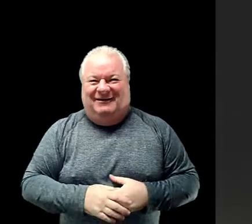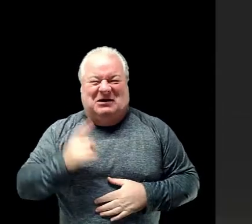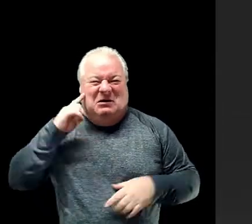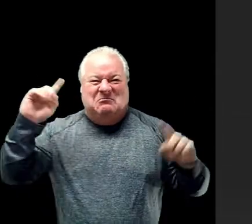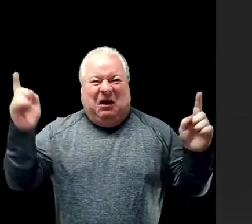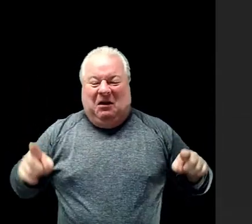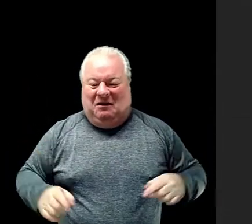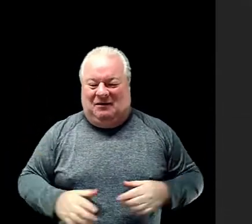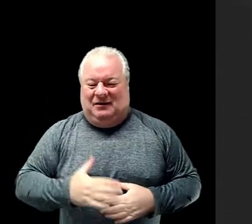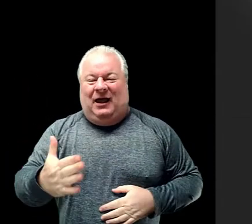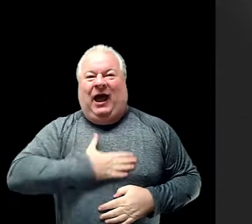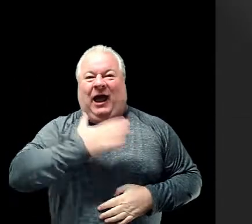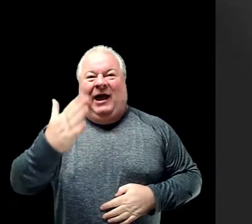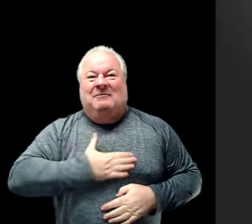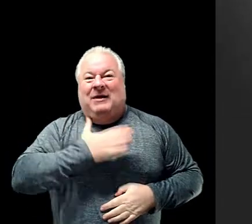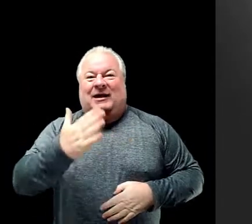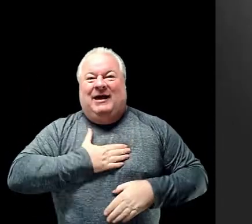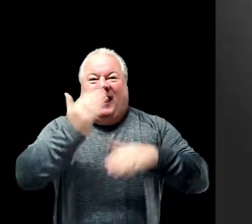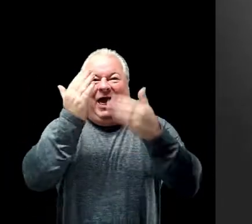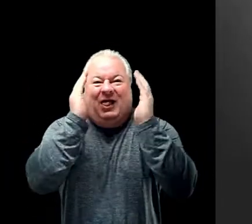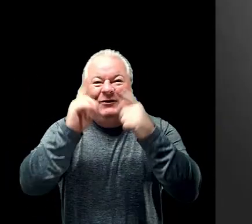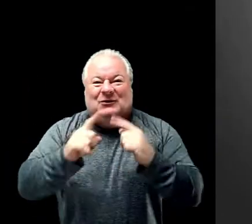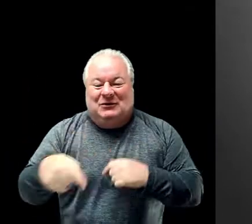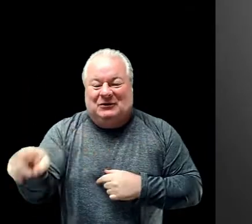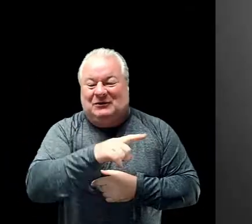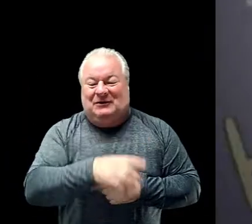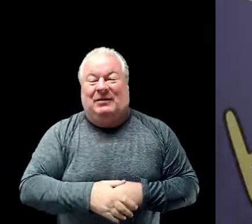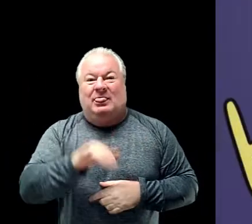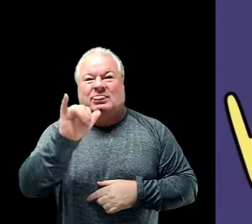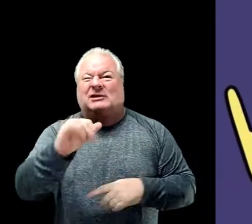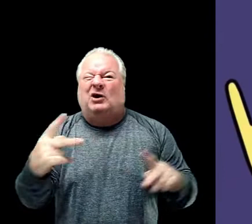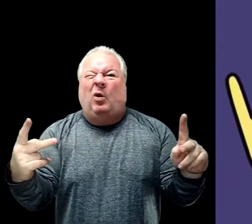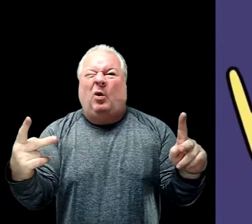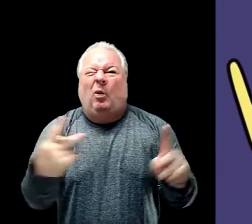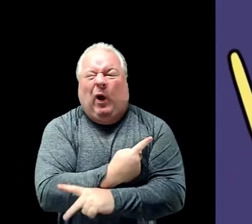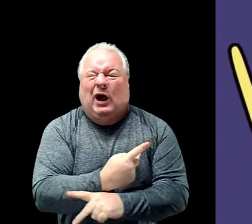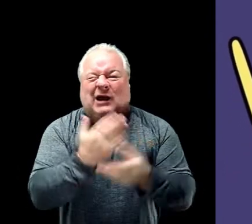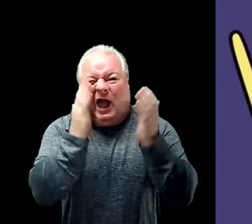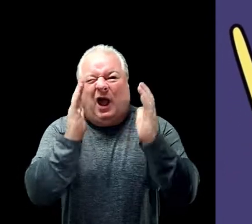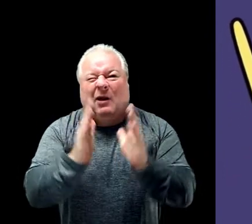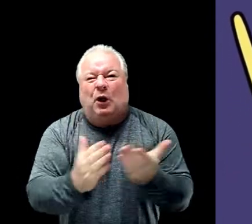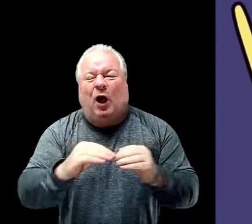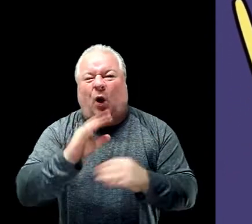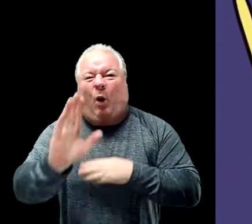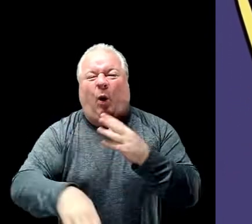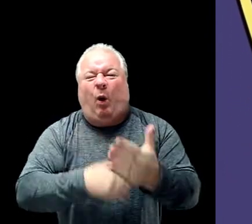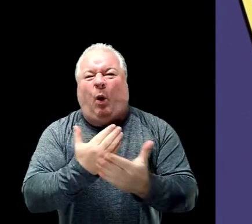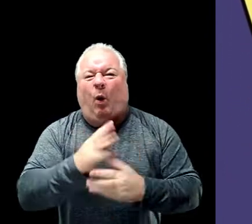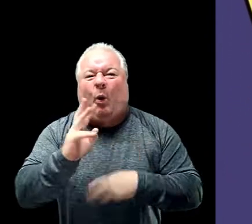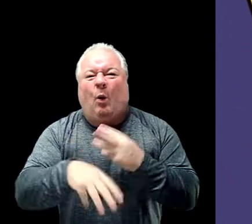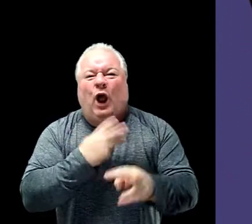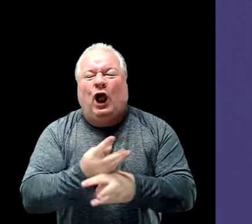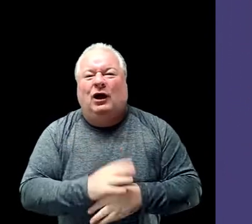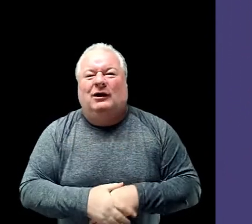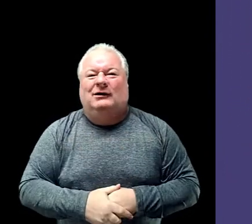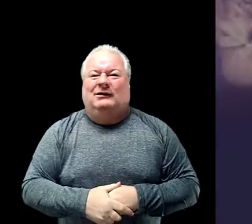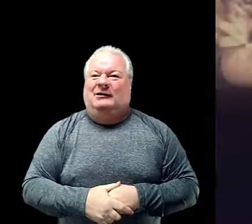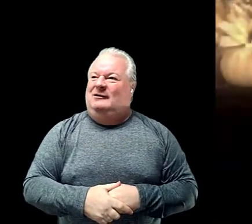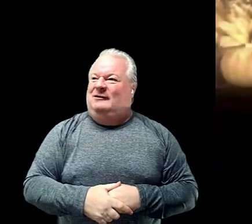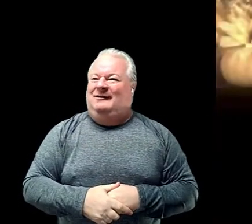Happy Halloween! And that was the worst Halloween book in the whole entire